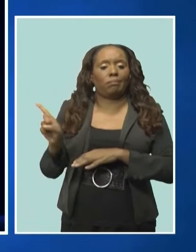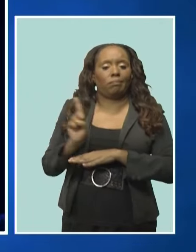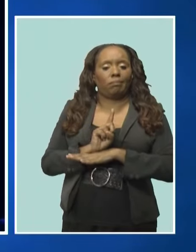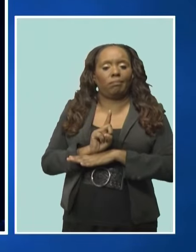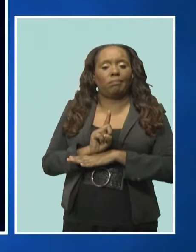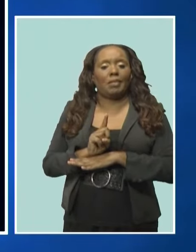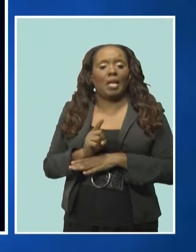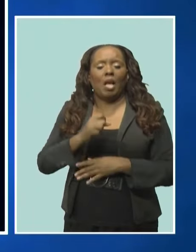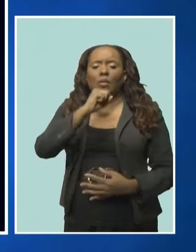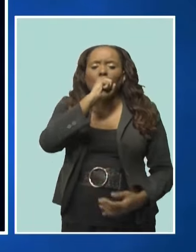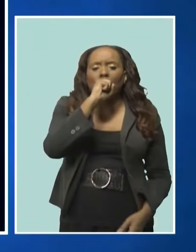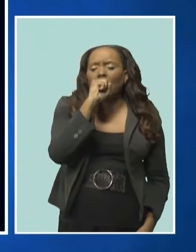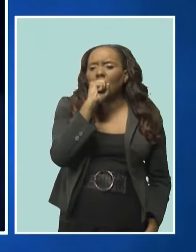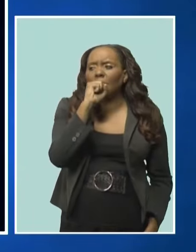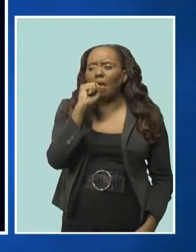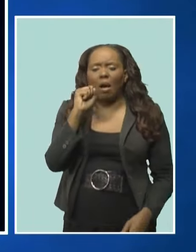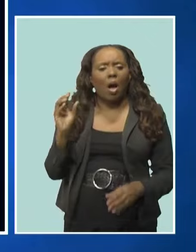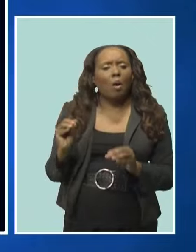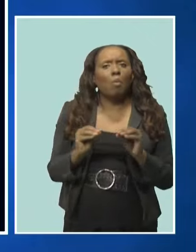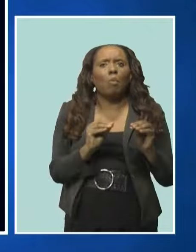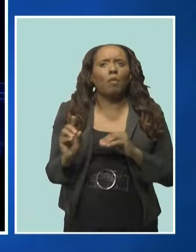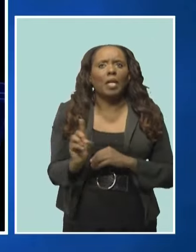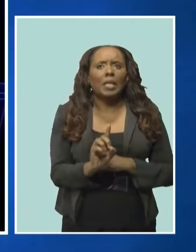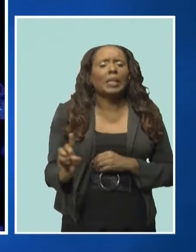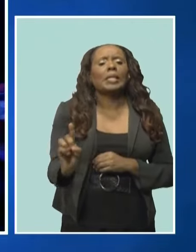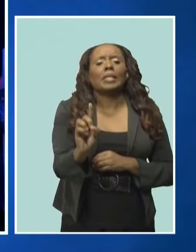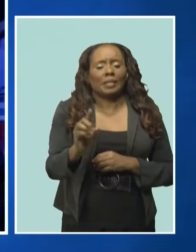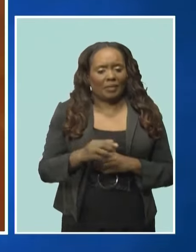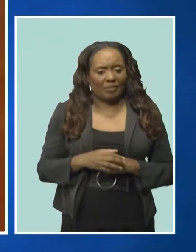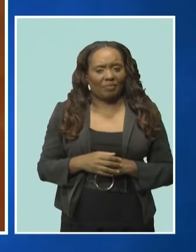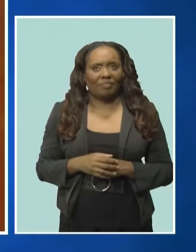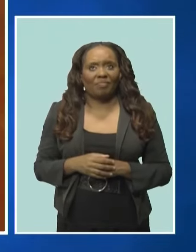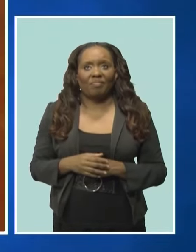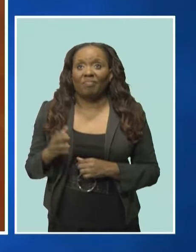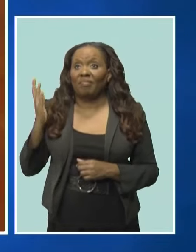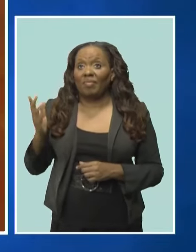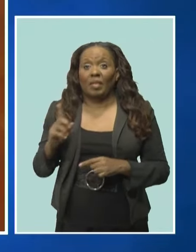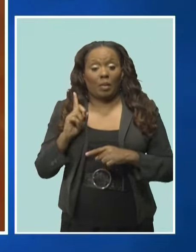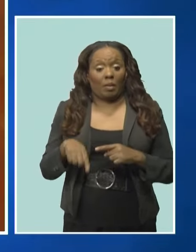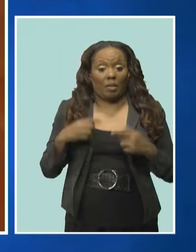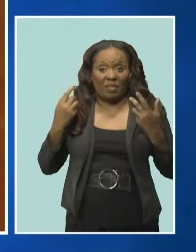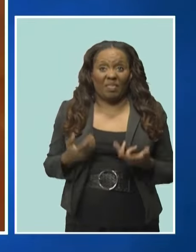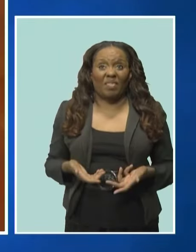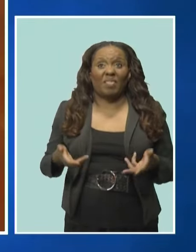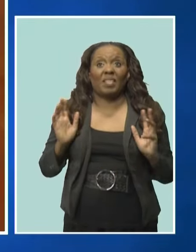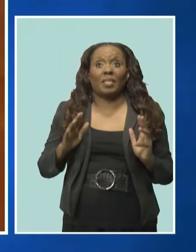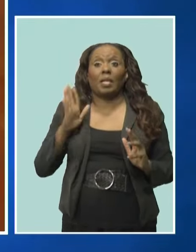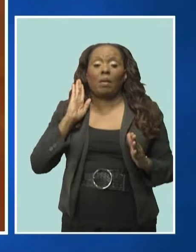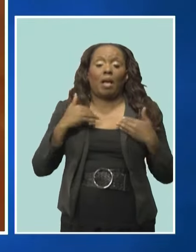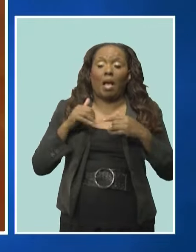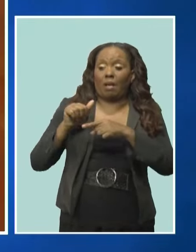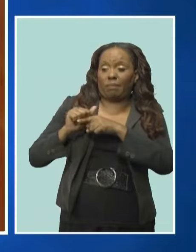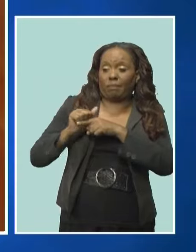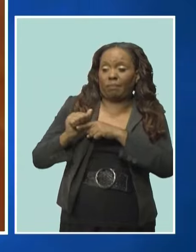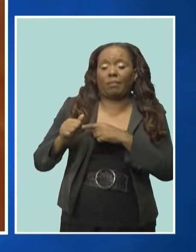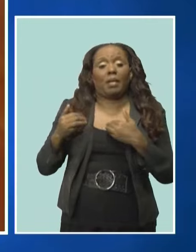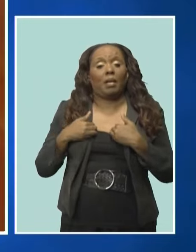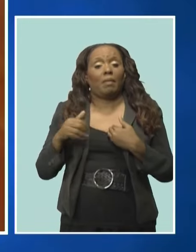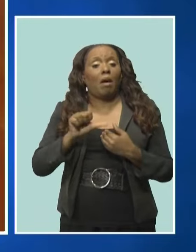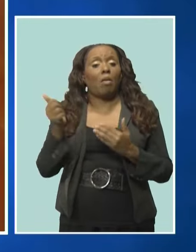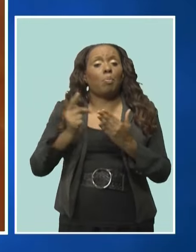mic, among other areas. When they're done here, they're going to go back into rigorous rehearsals. They have mentorship